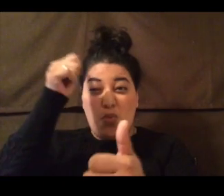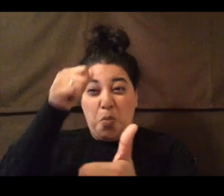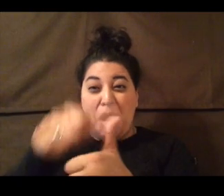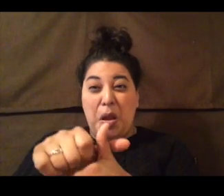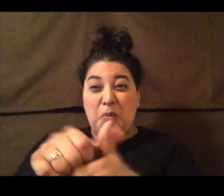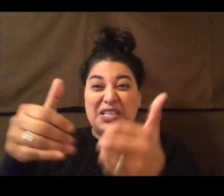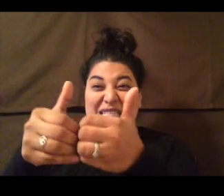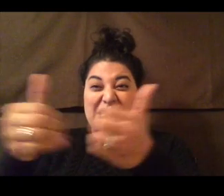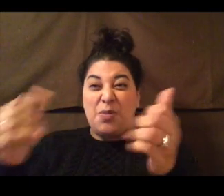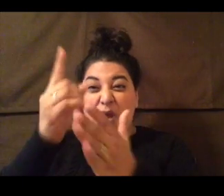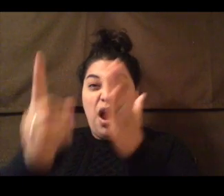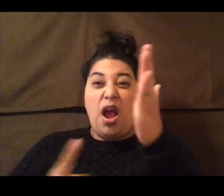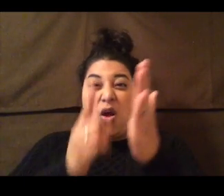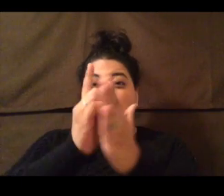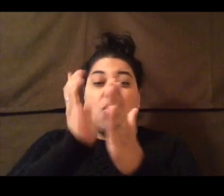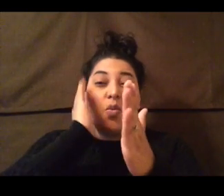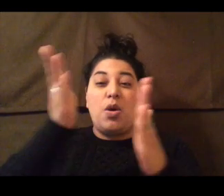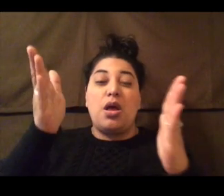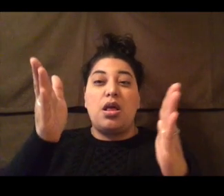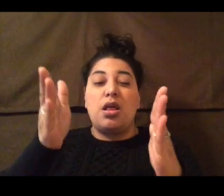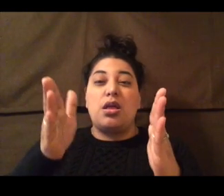be